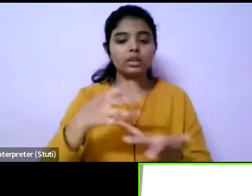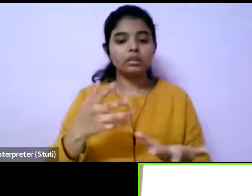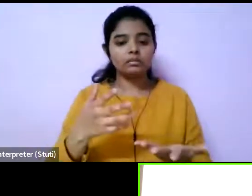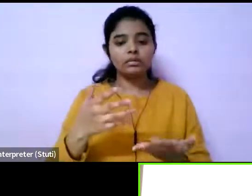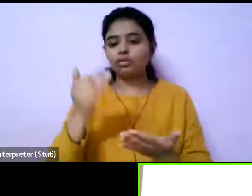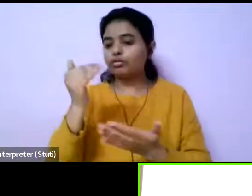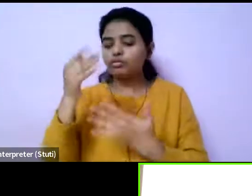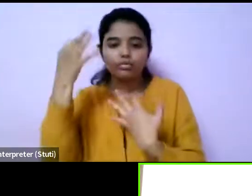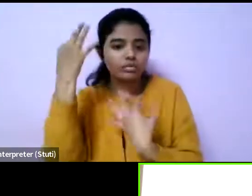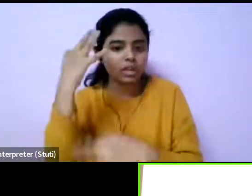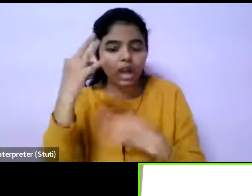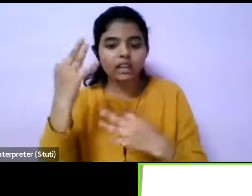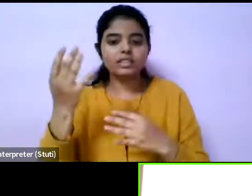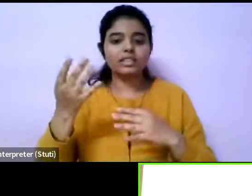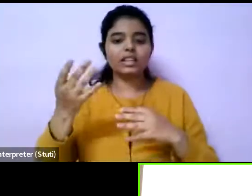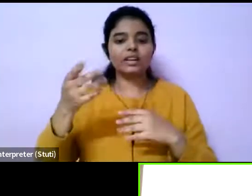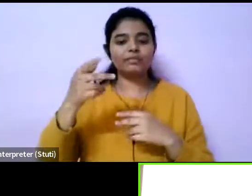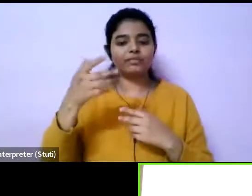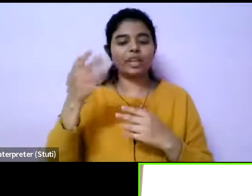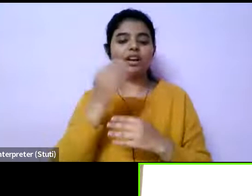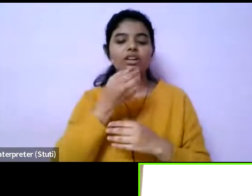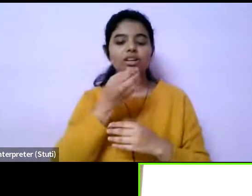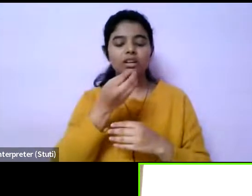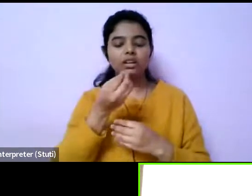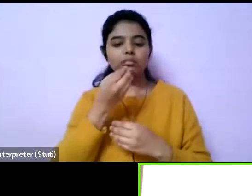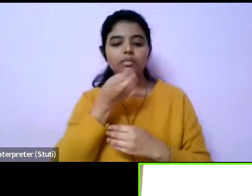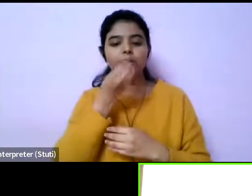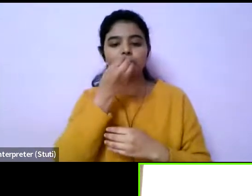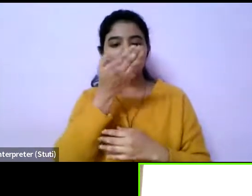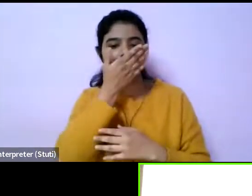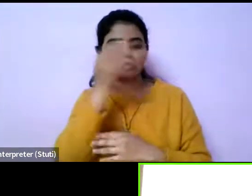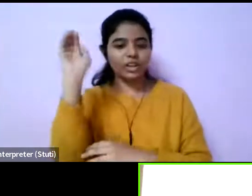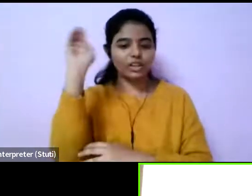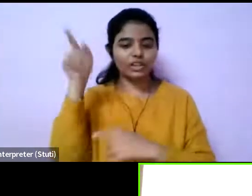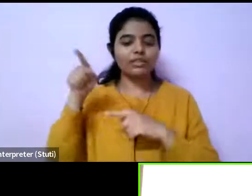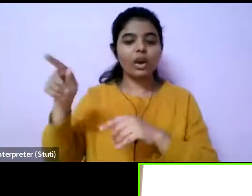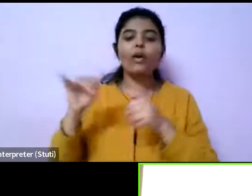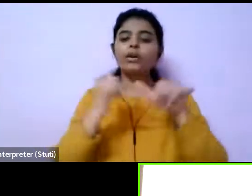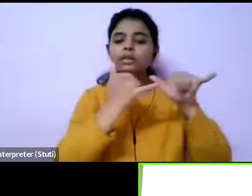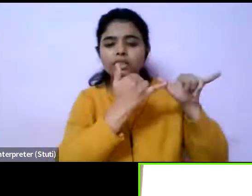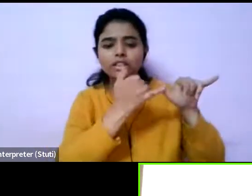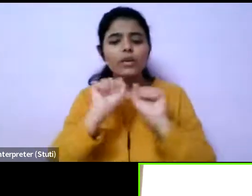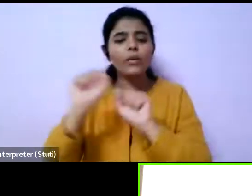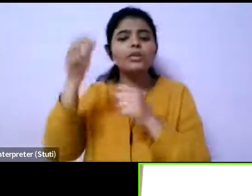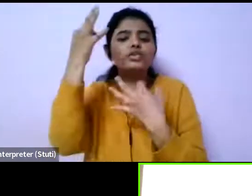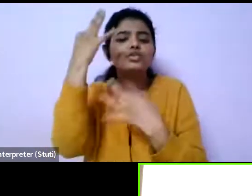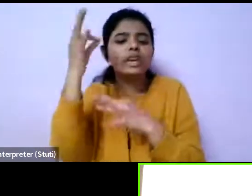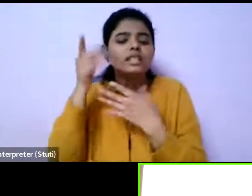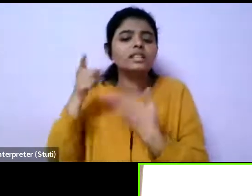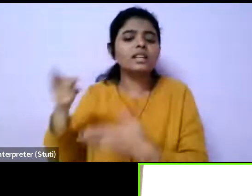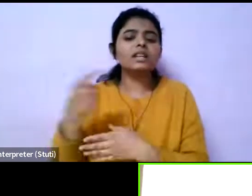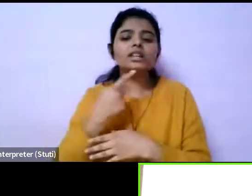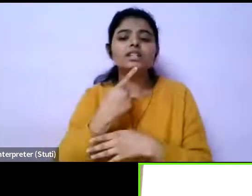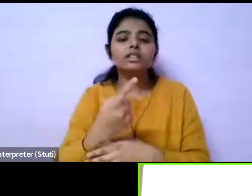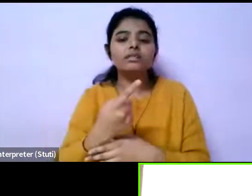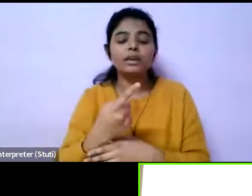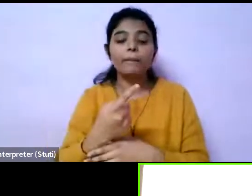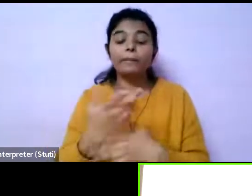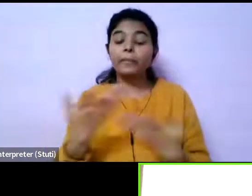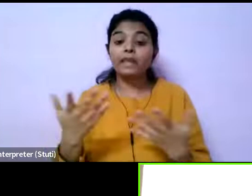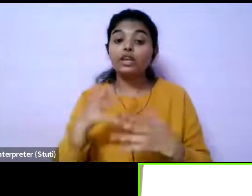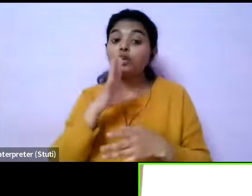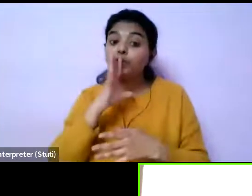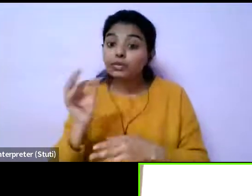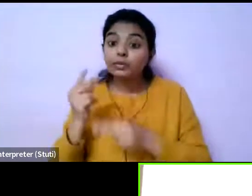the dance of Shiva or the dance of Krishna in a manner that has not been received so